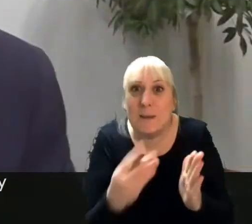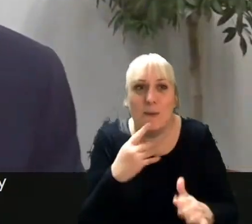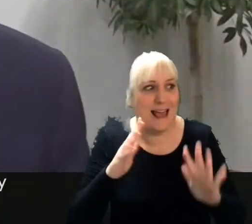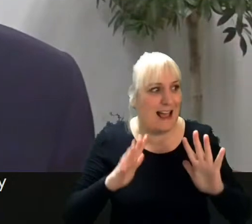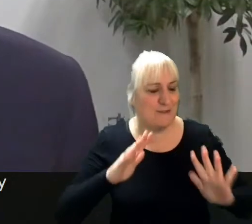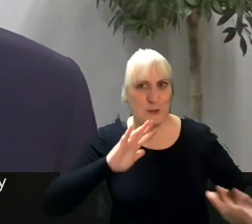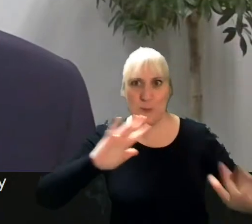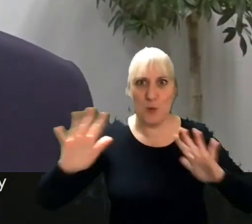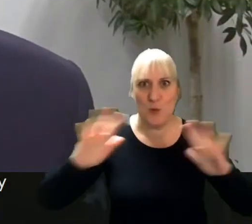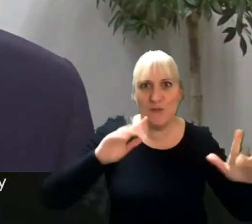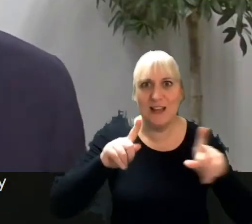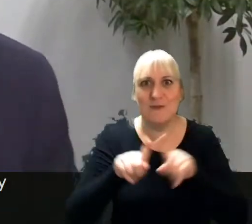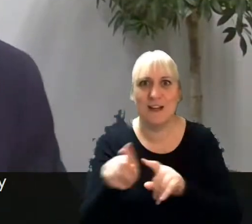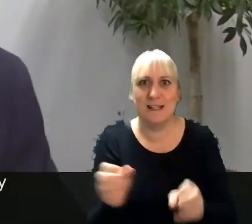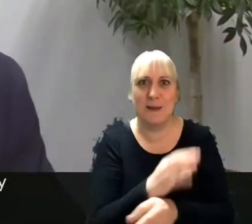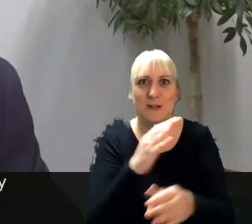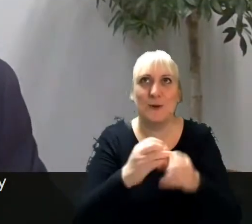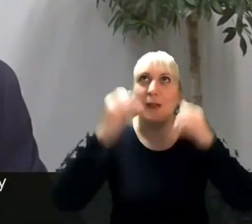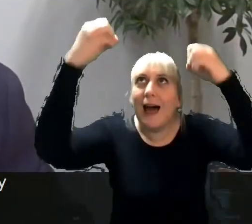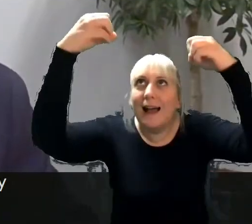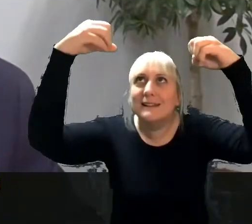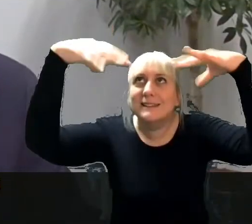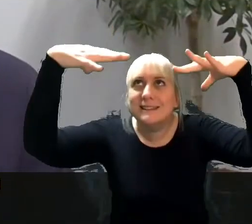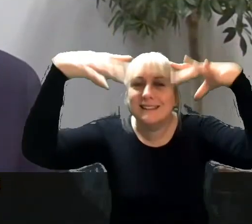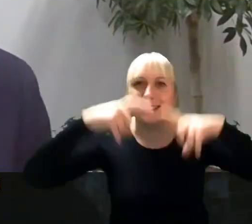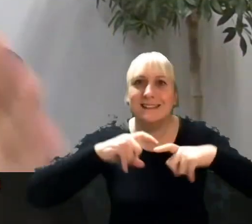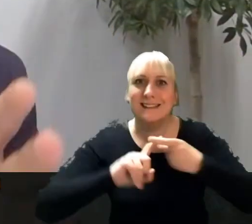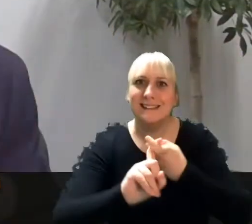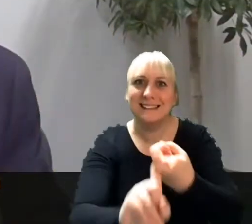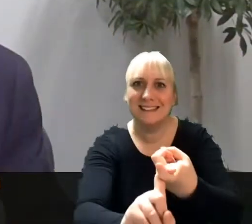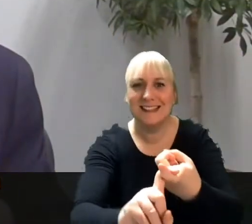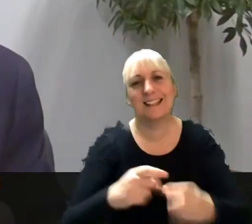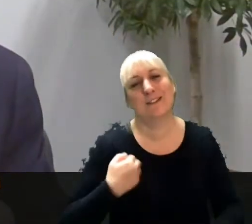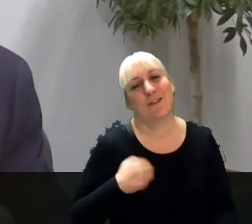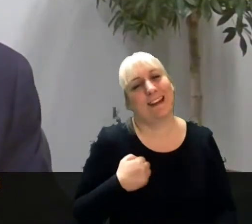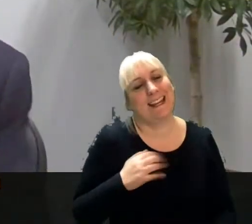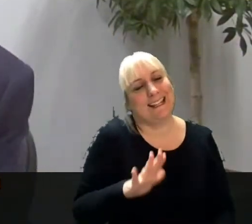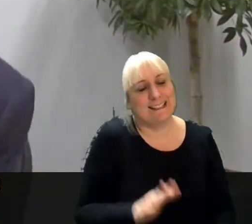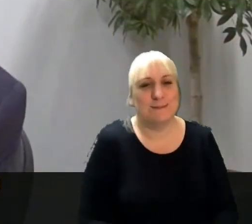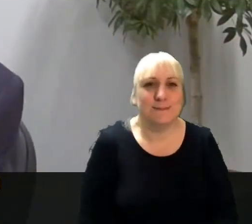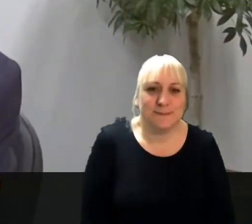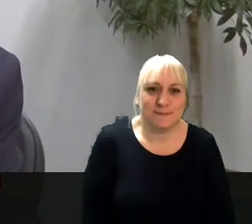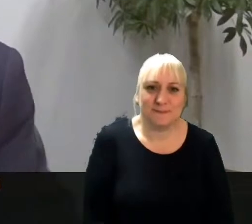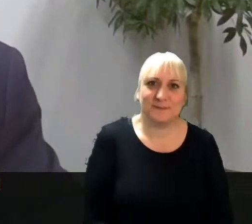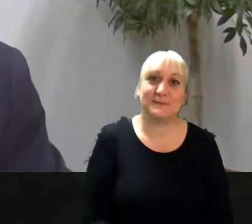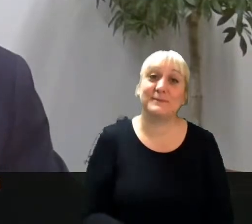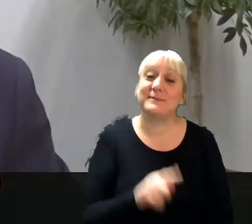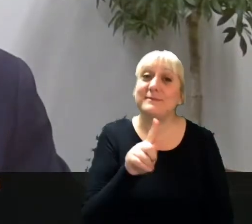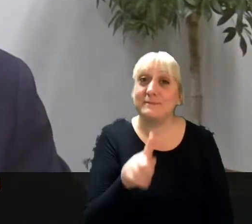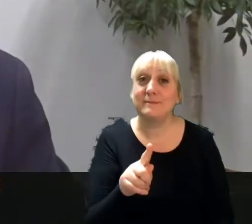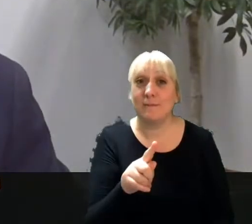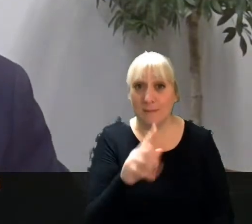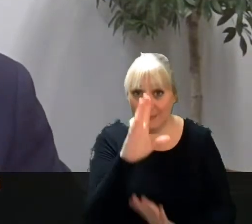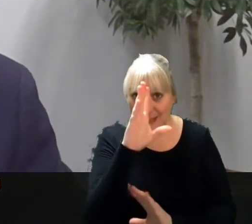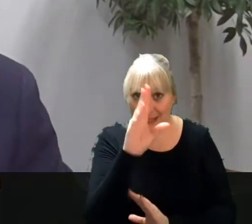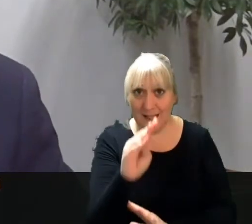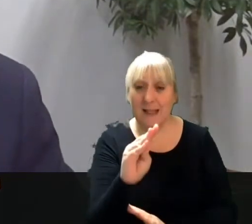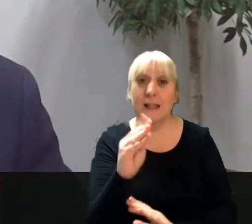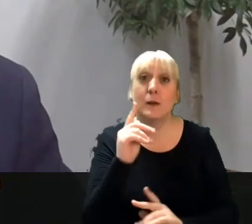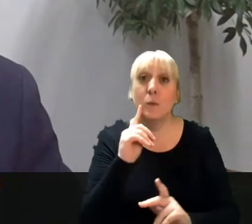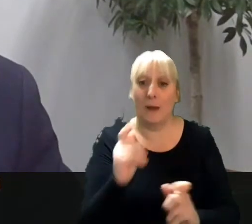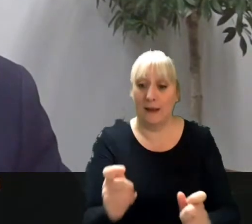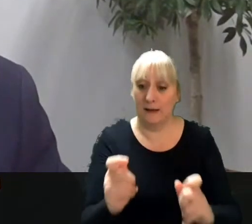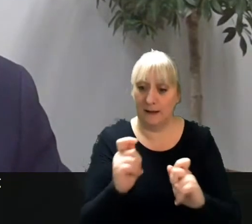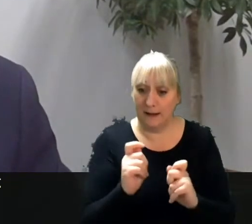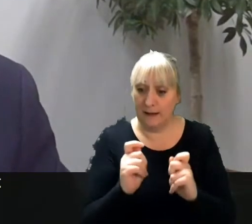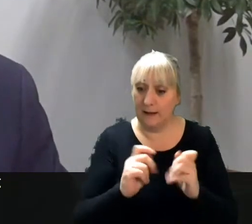lights going. So apologies for that. So, but Claire, when it comes to me, I'll make sure I have an open mind in relation to